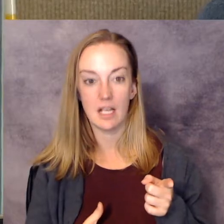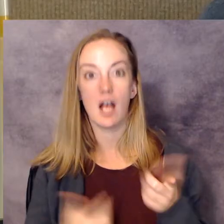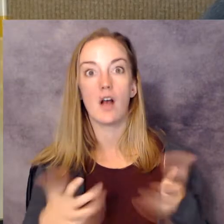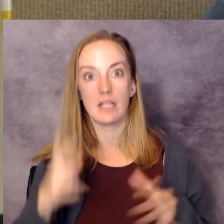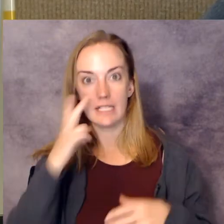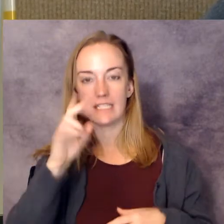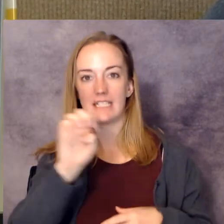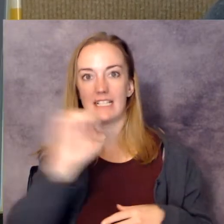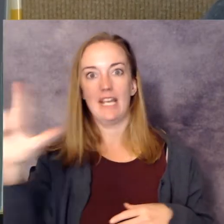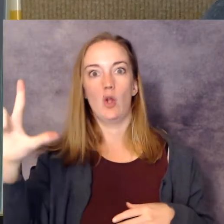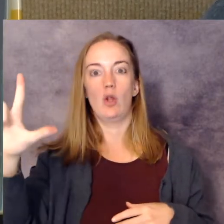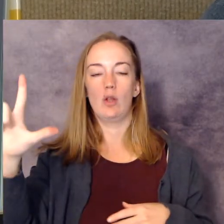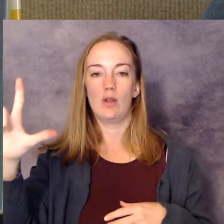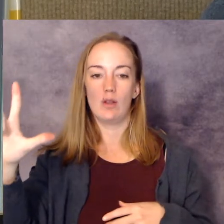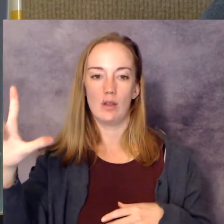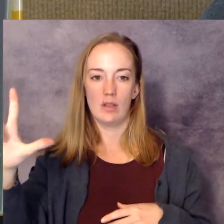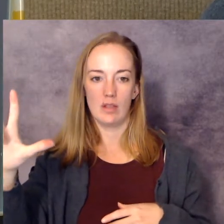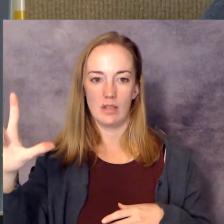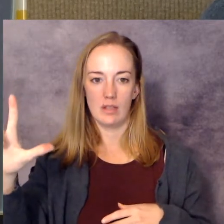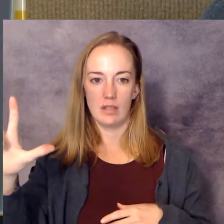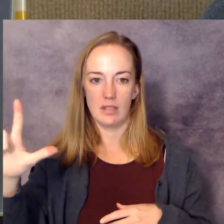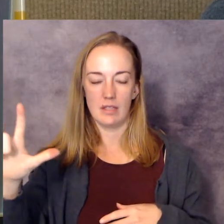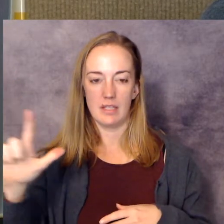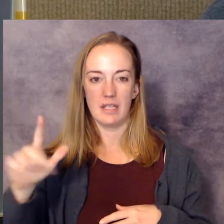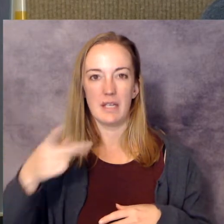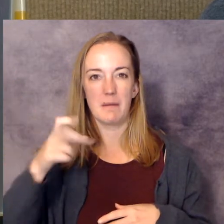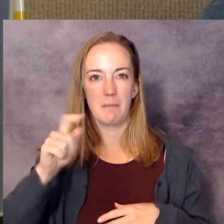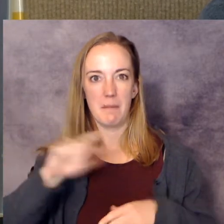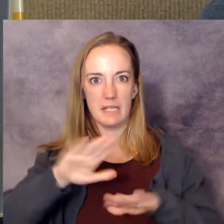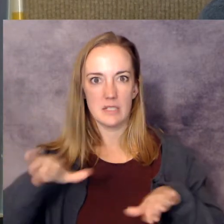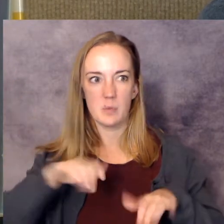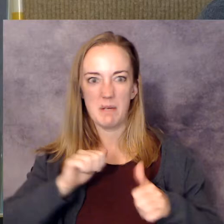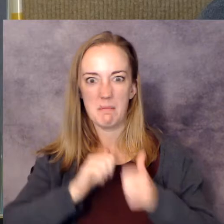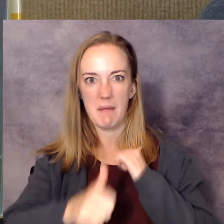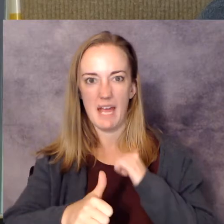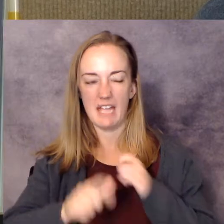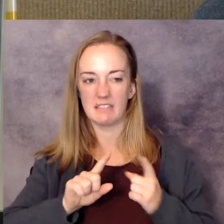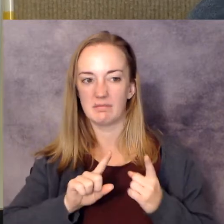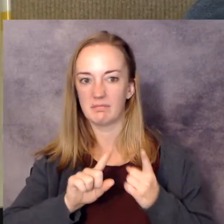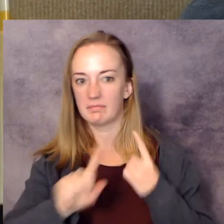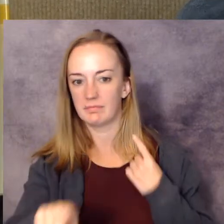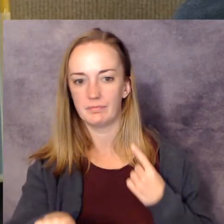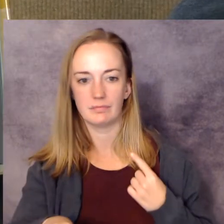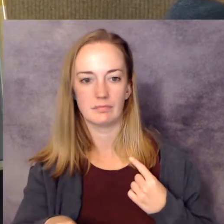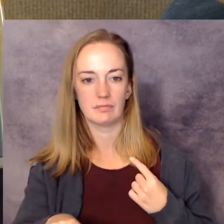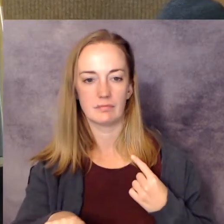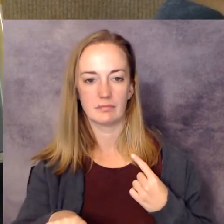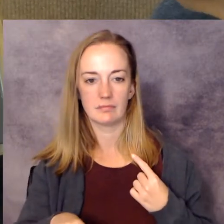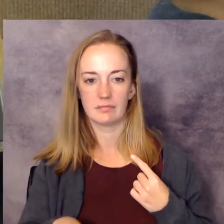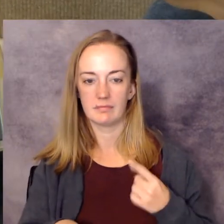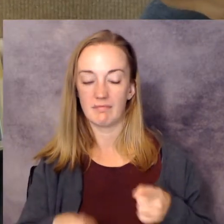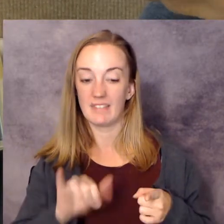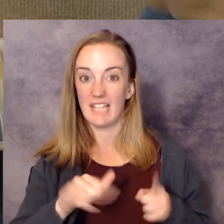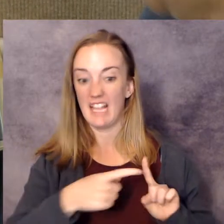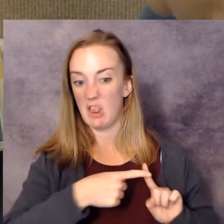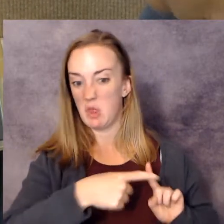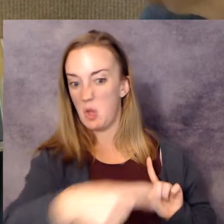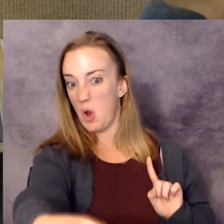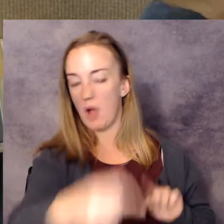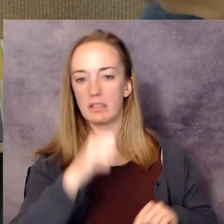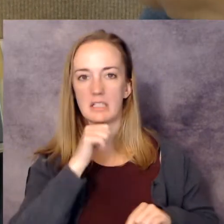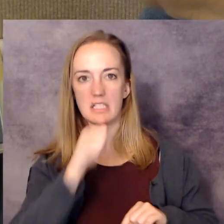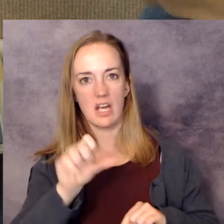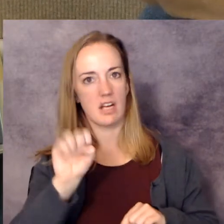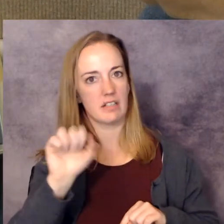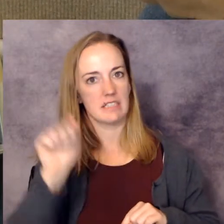Then he sees an eel. Pete swims past it. It is too long to be a seahorse.